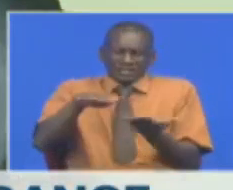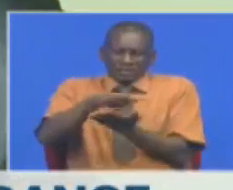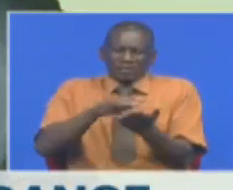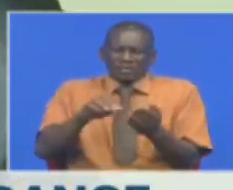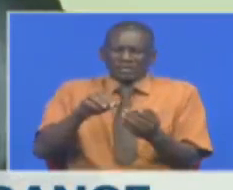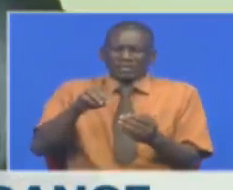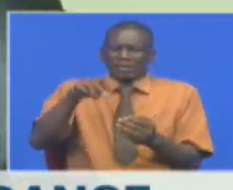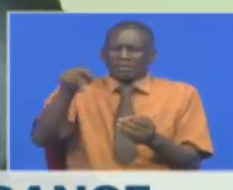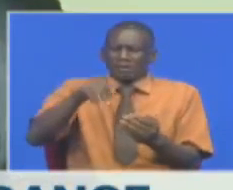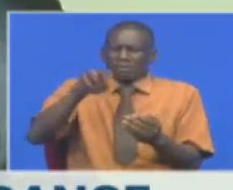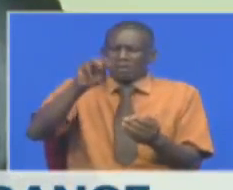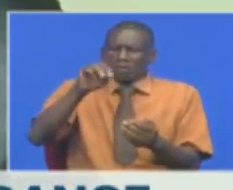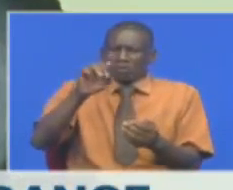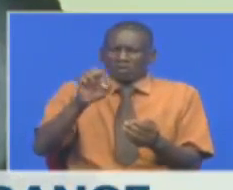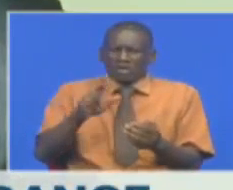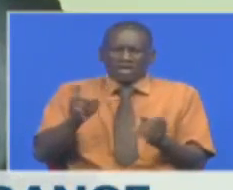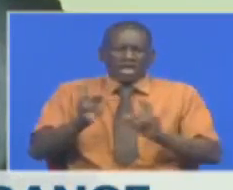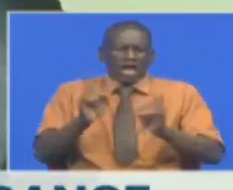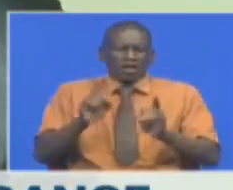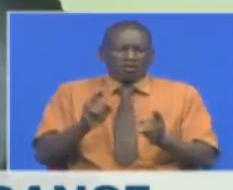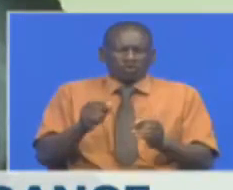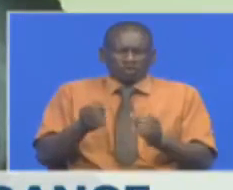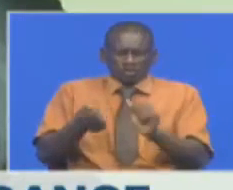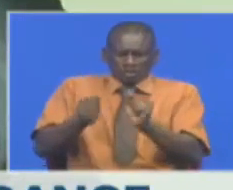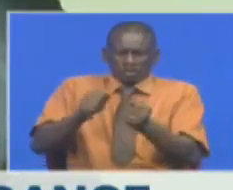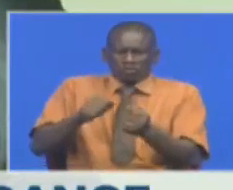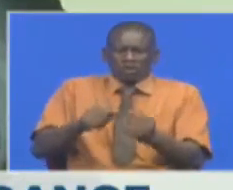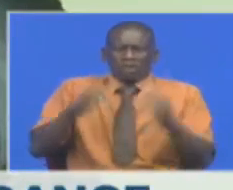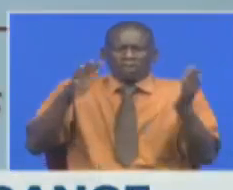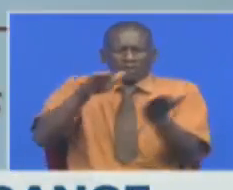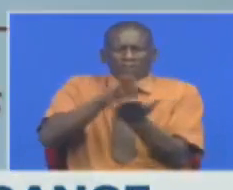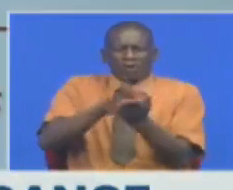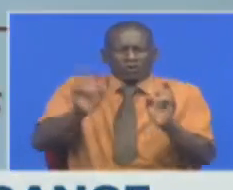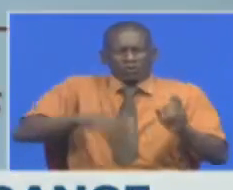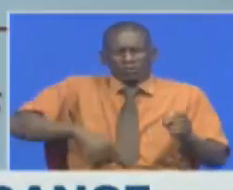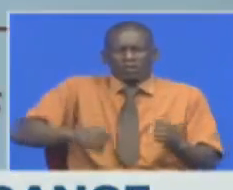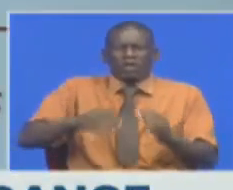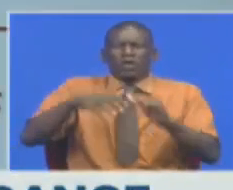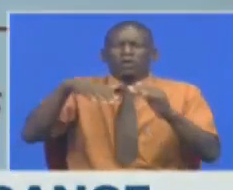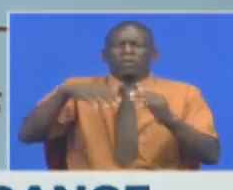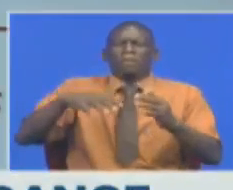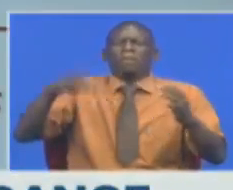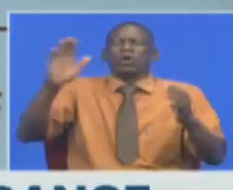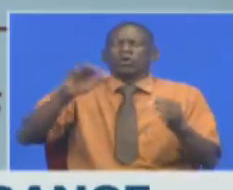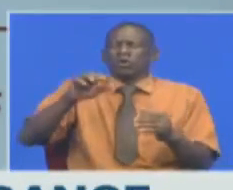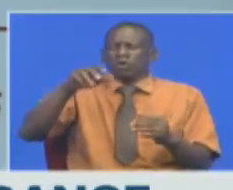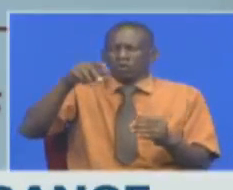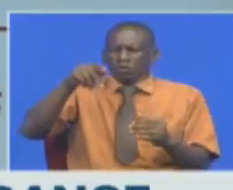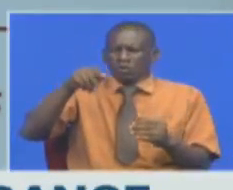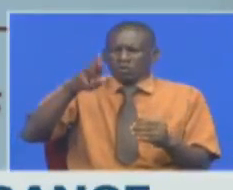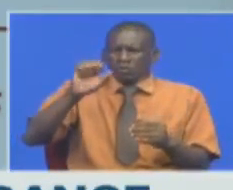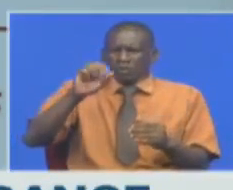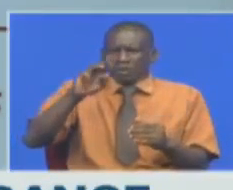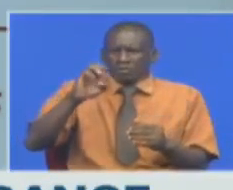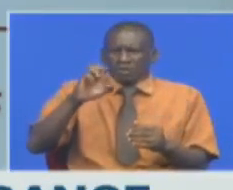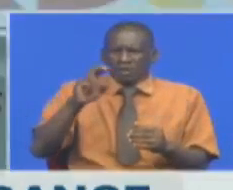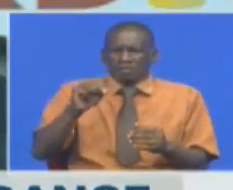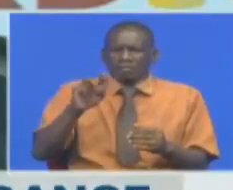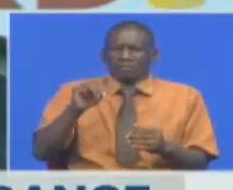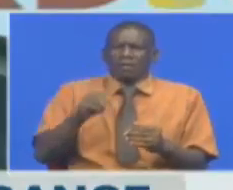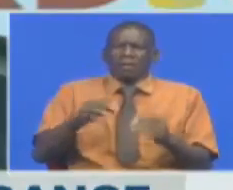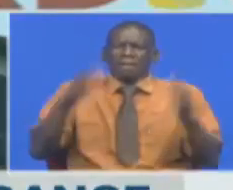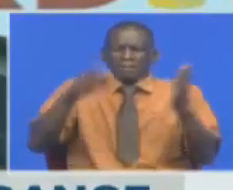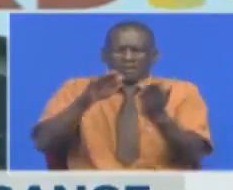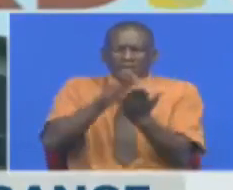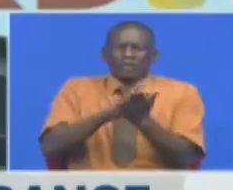model will not translate to bigger banks paying more premium. The previous model, indeed, big banks were really complaining,